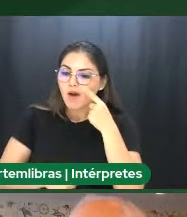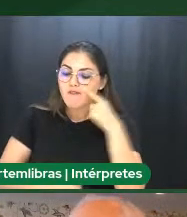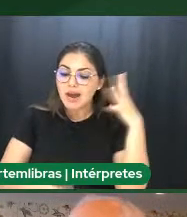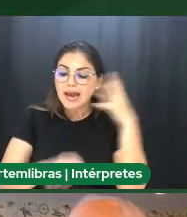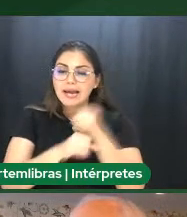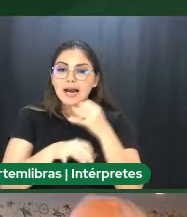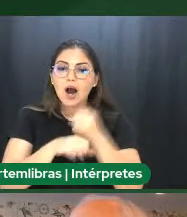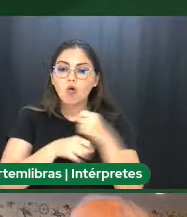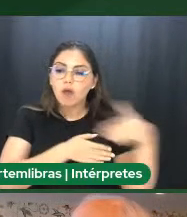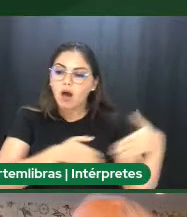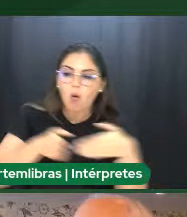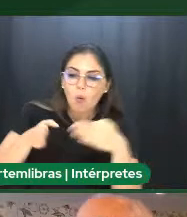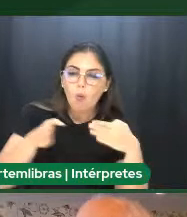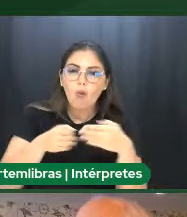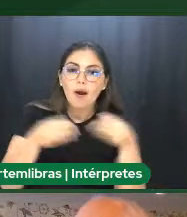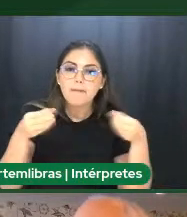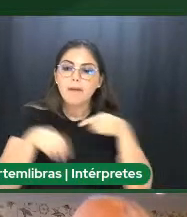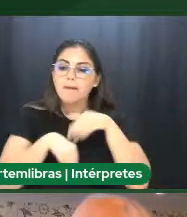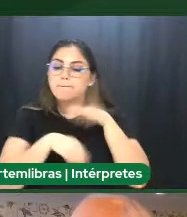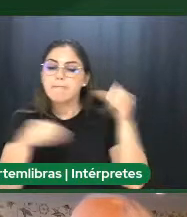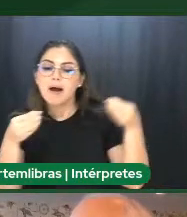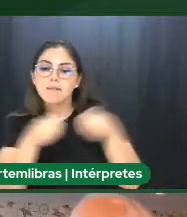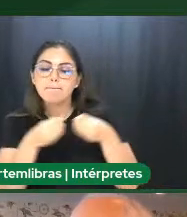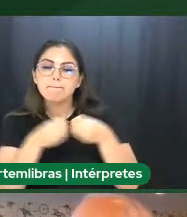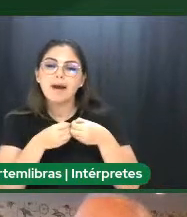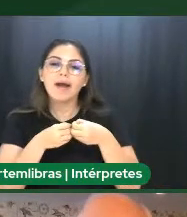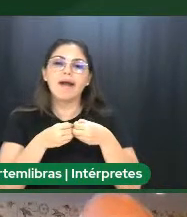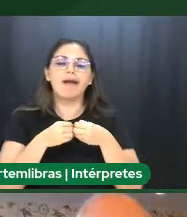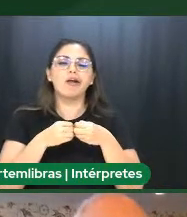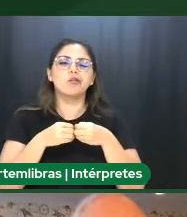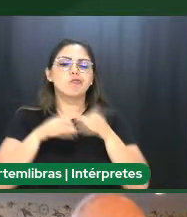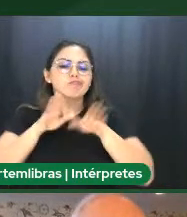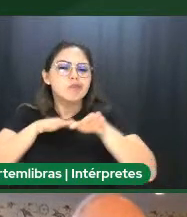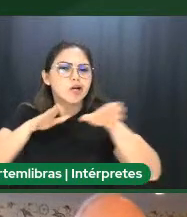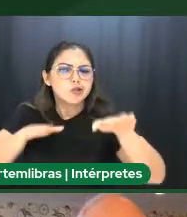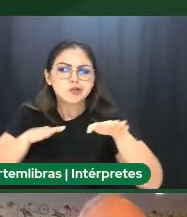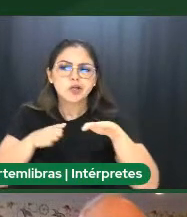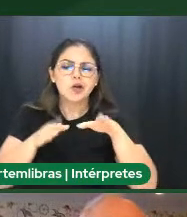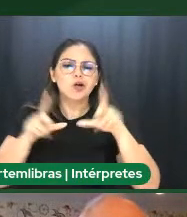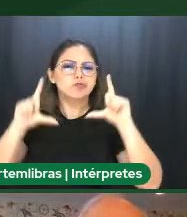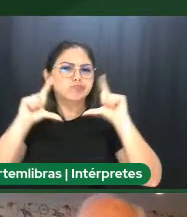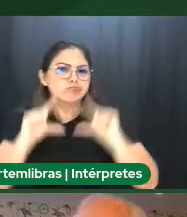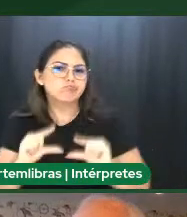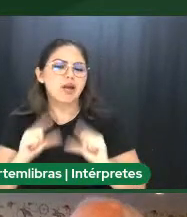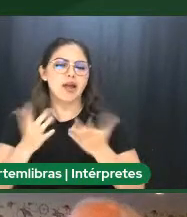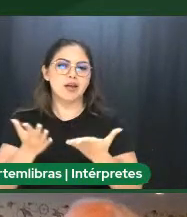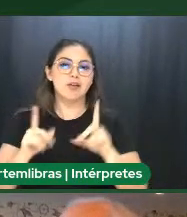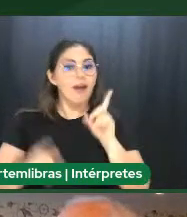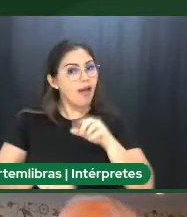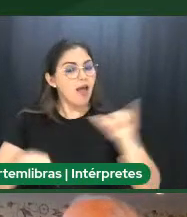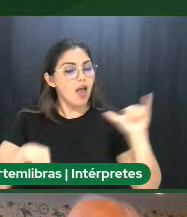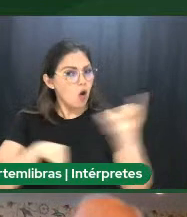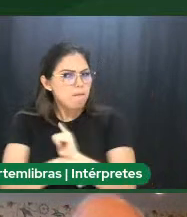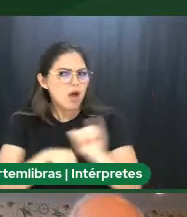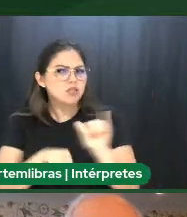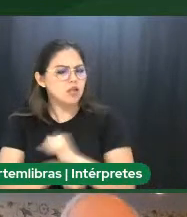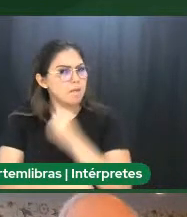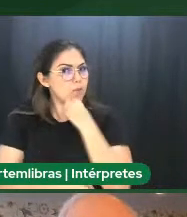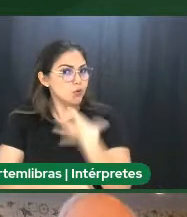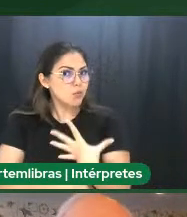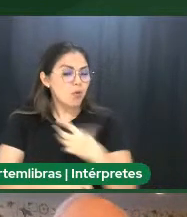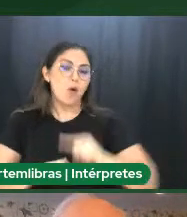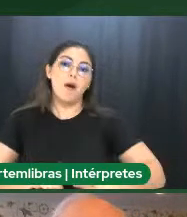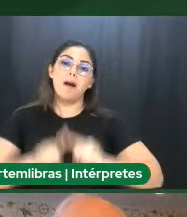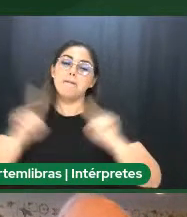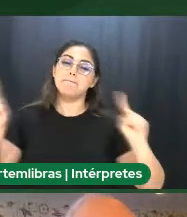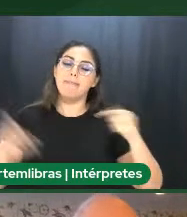are. It's a very well-designed strategy, but I'm in control. I can select which route, and then I